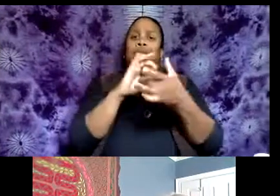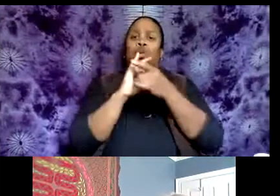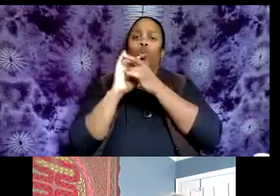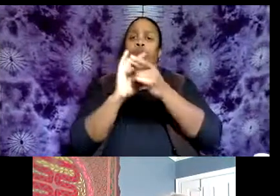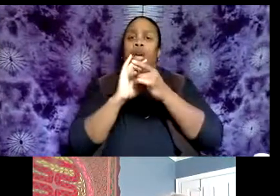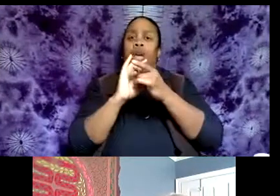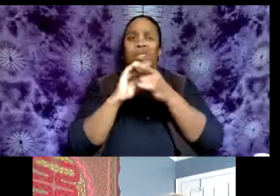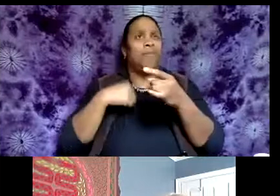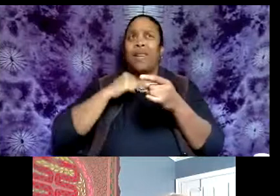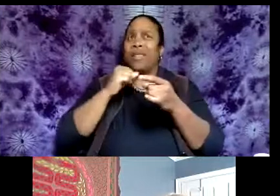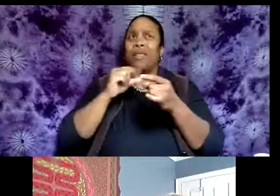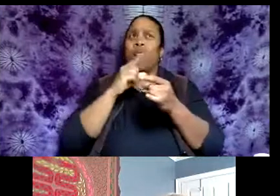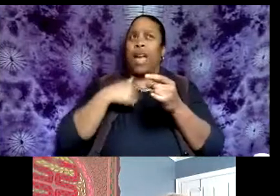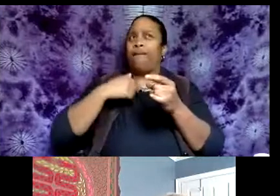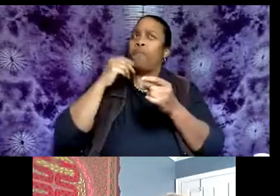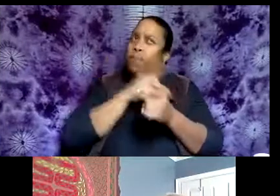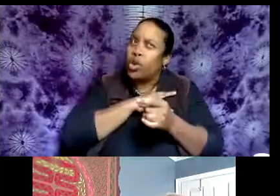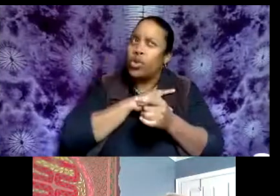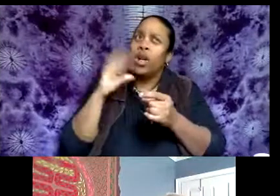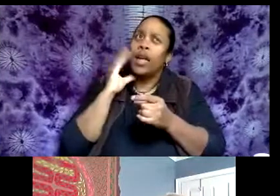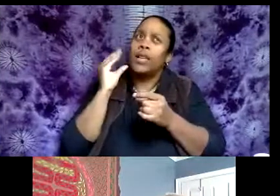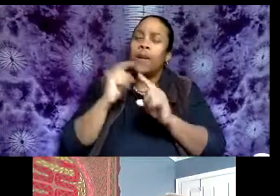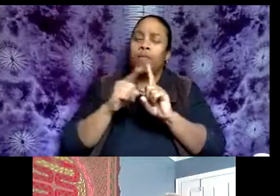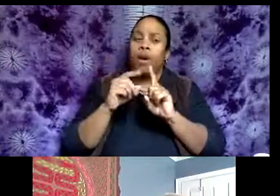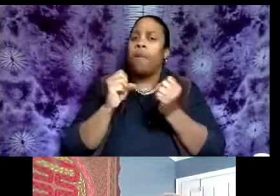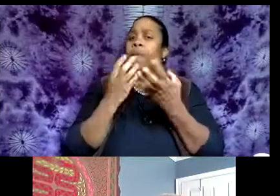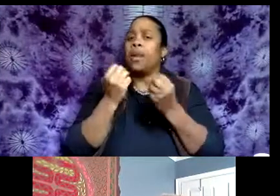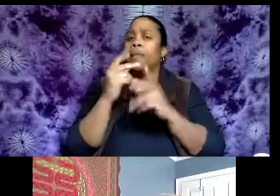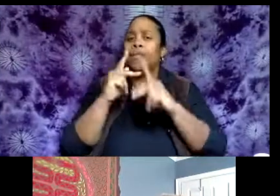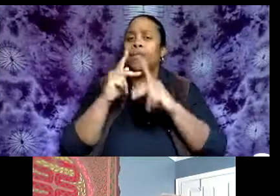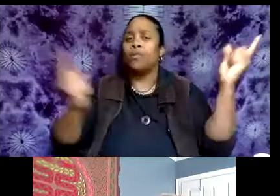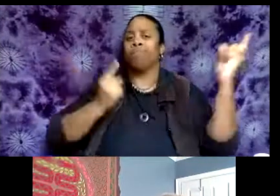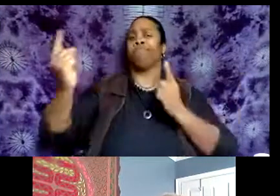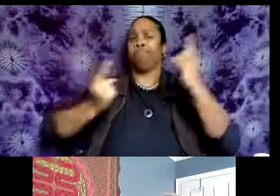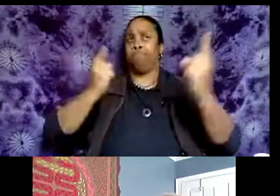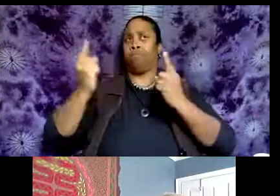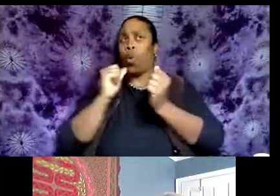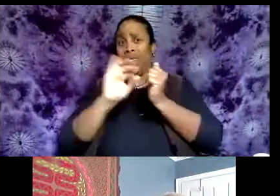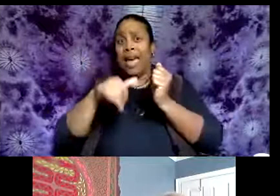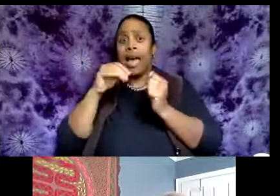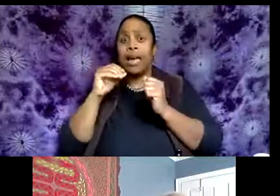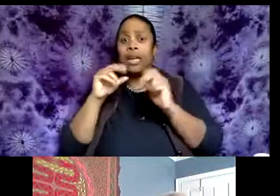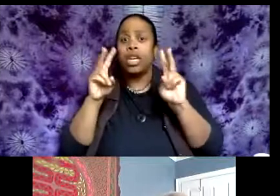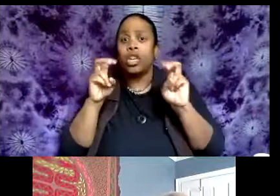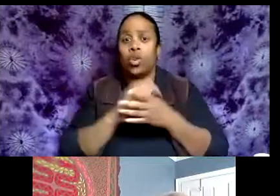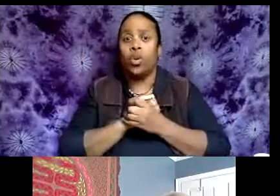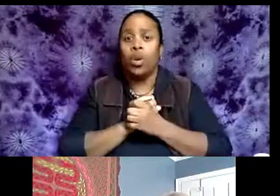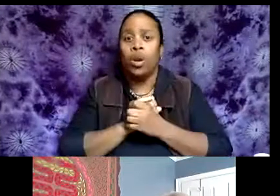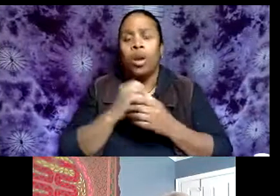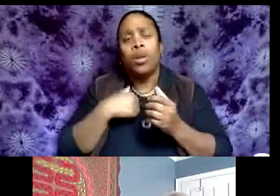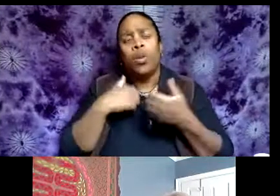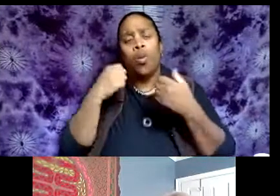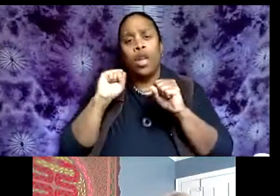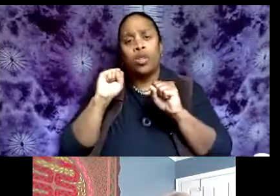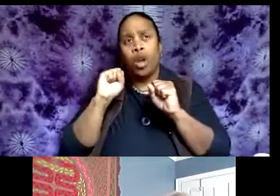personal experience with that, but I have had a lot of people come to me for that. And what I try to do is focus the shift